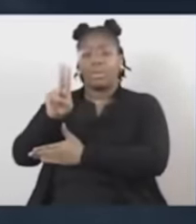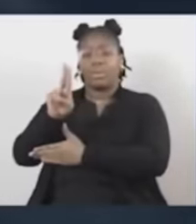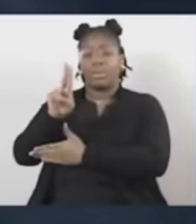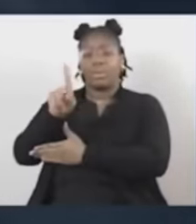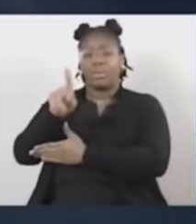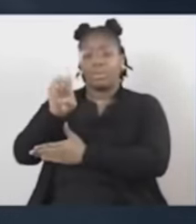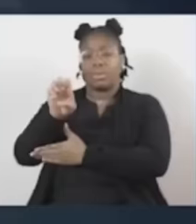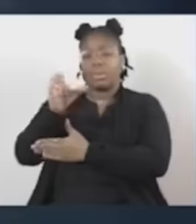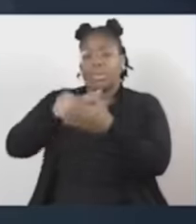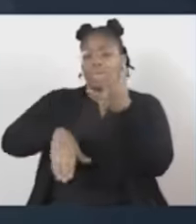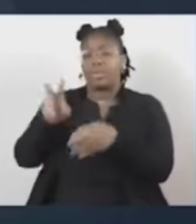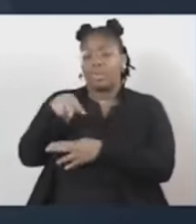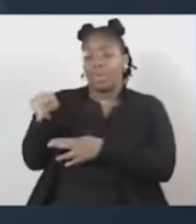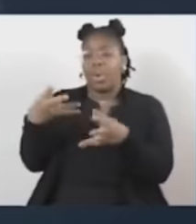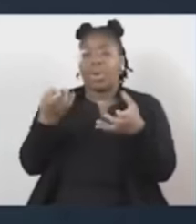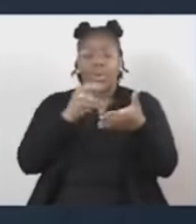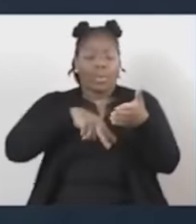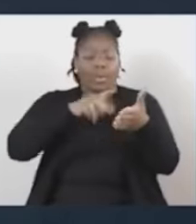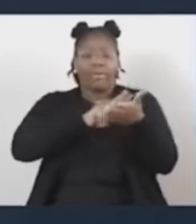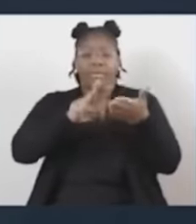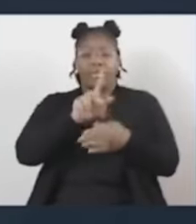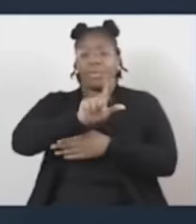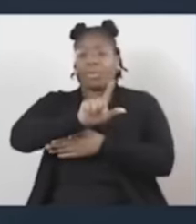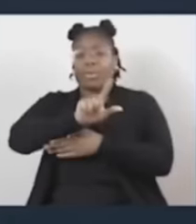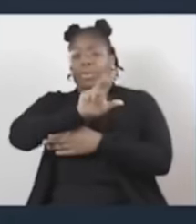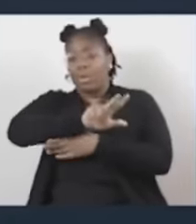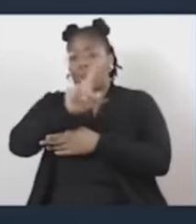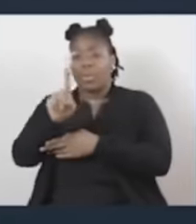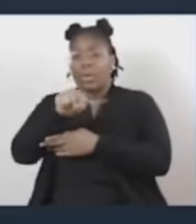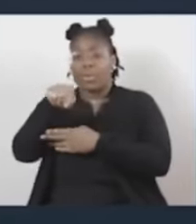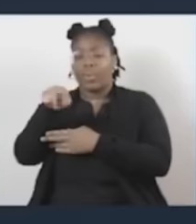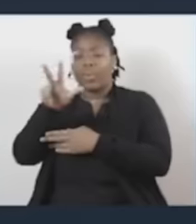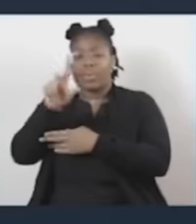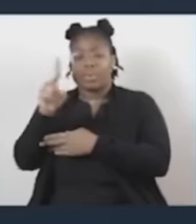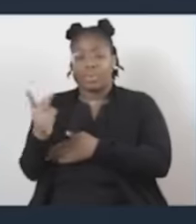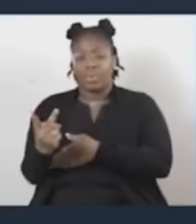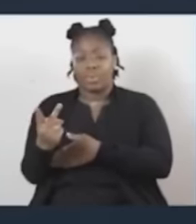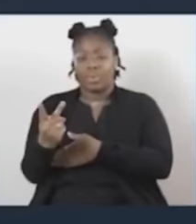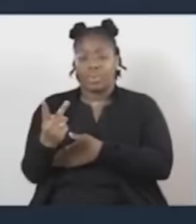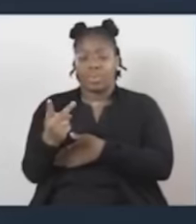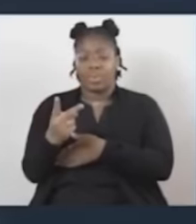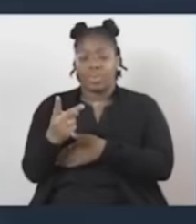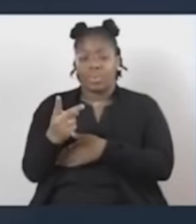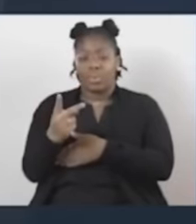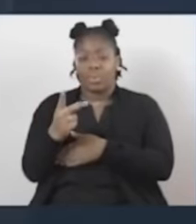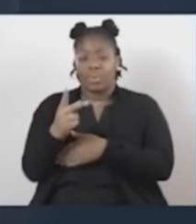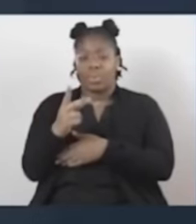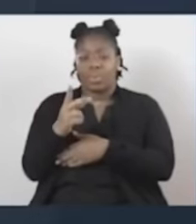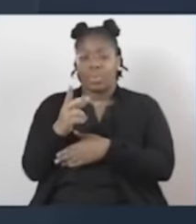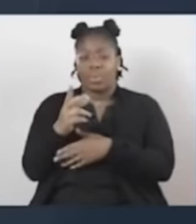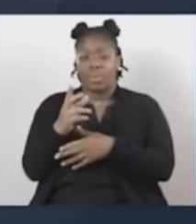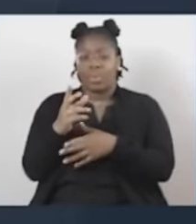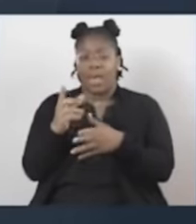to read verses 31 and 32, and then we're going to skip down and pick up with the narrative in verse 55 and read through